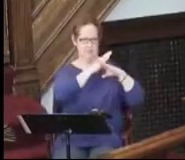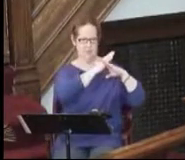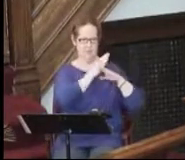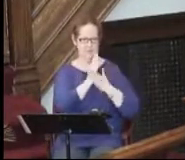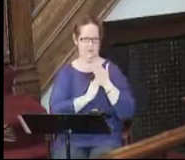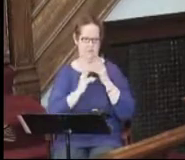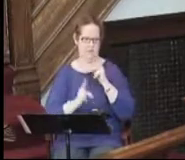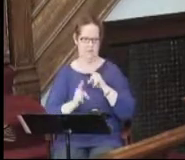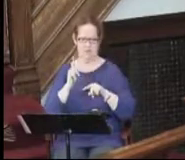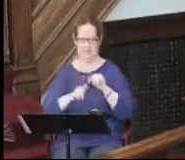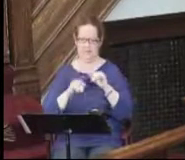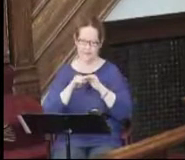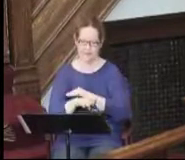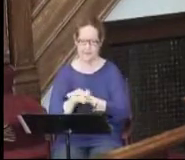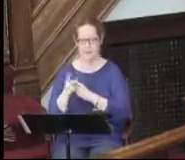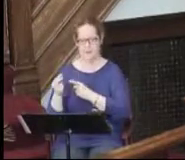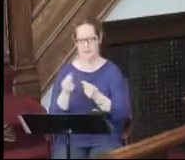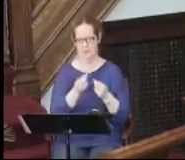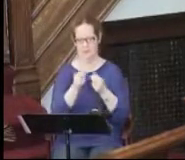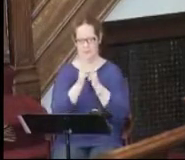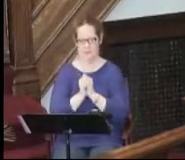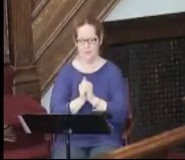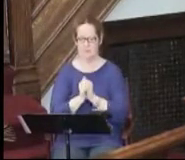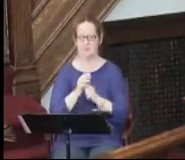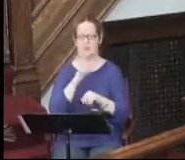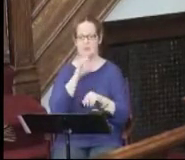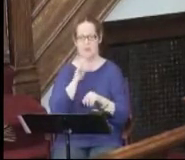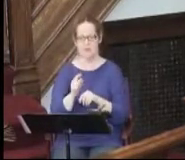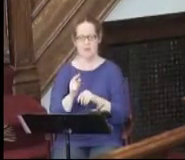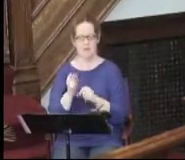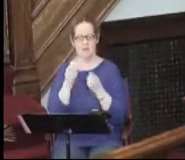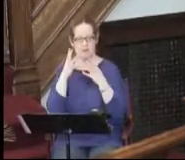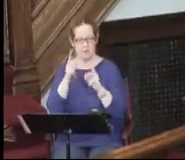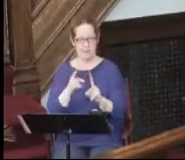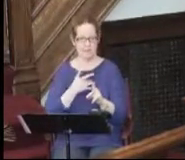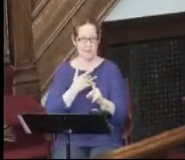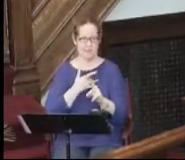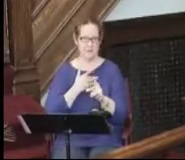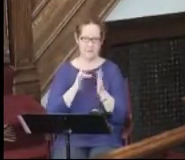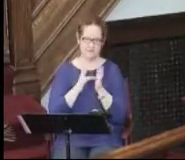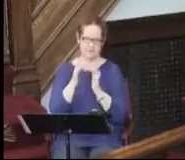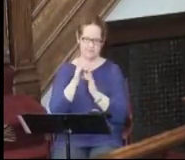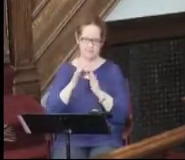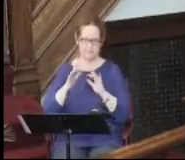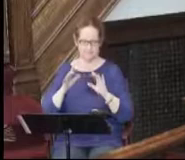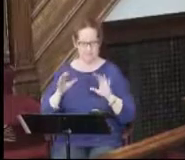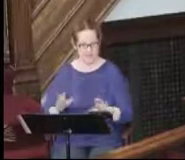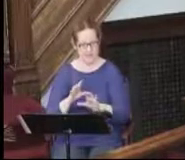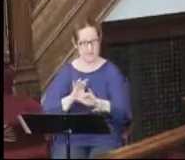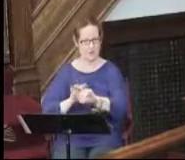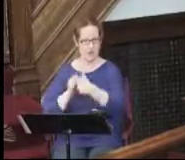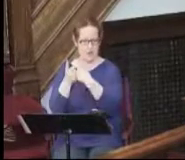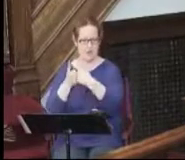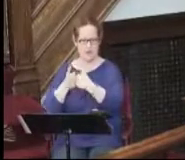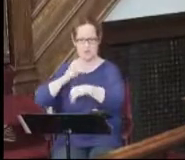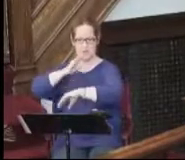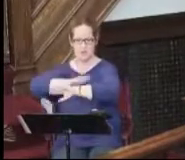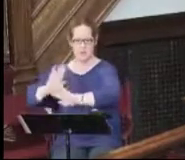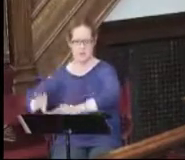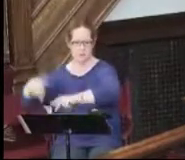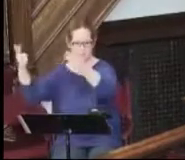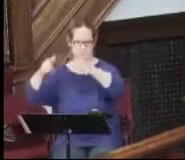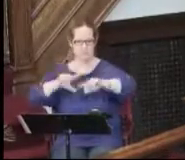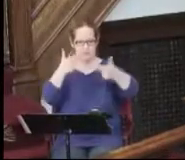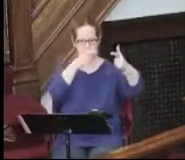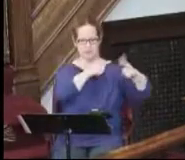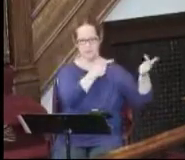some. And many people believe that this act of Jesus challenging that and overturning the tables, more